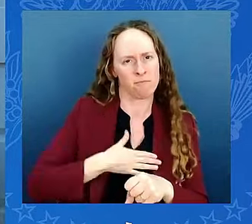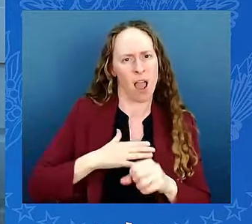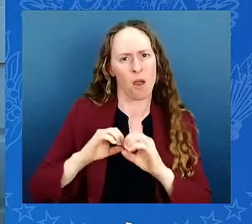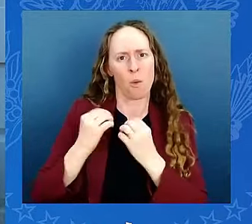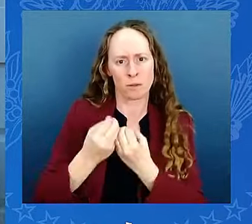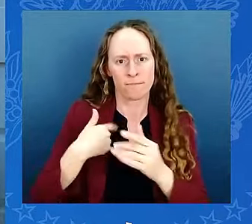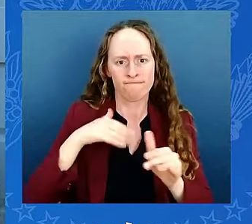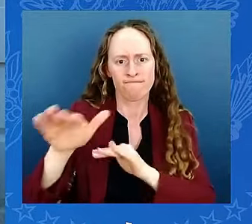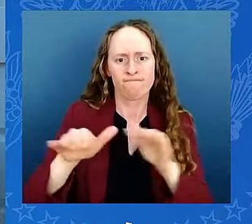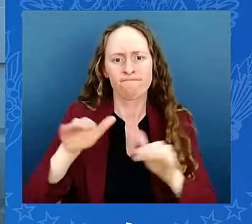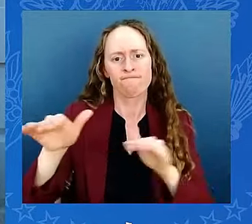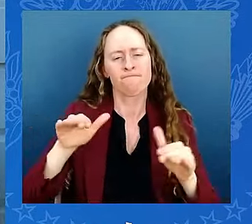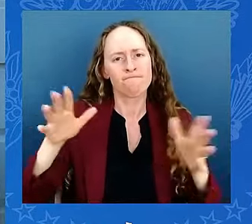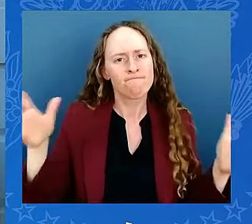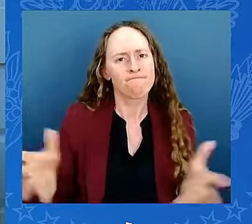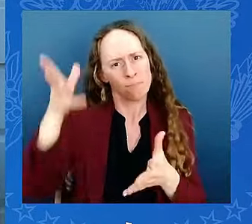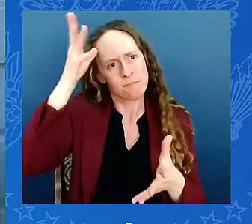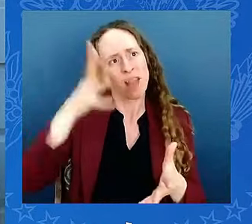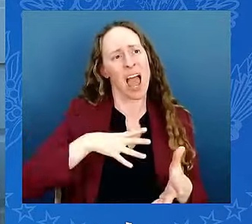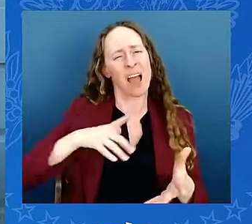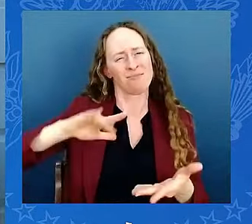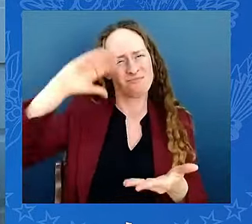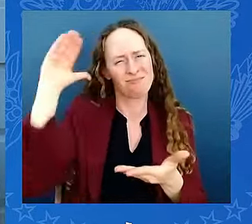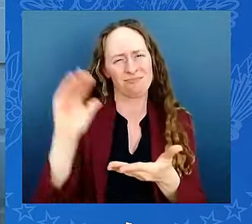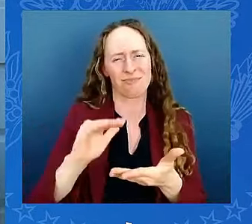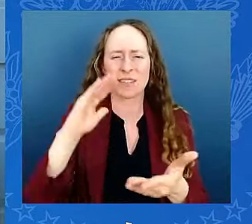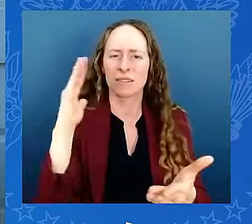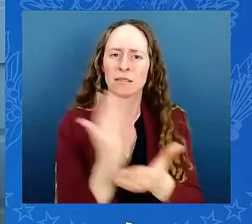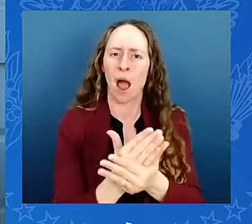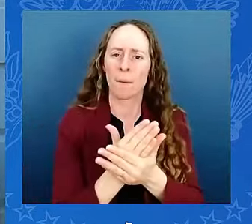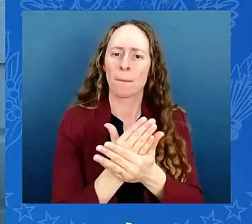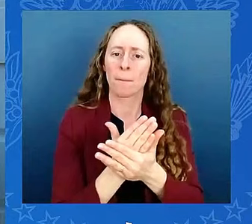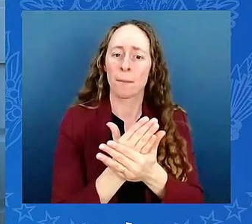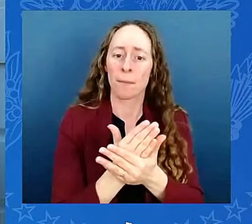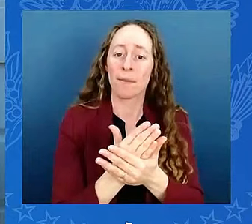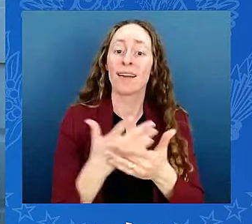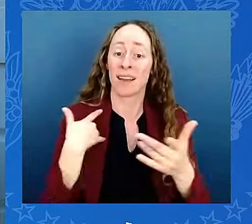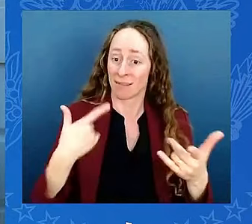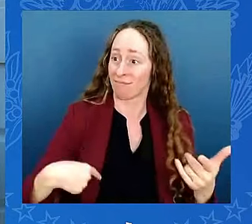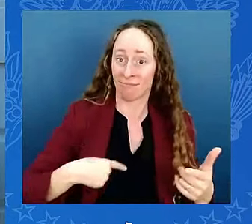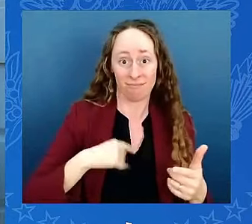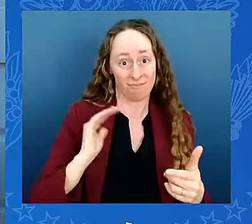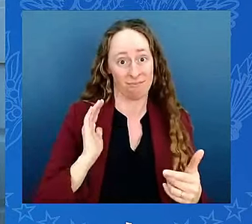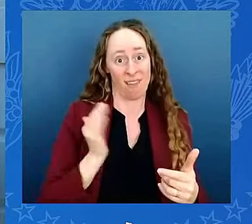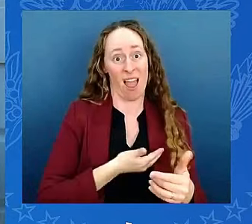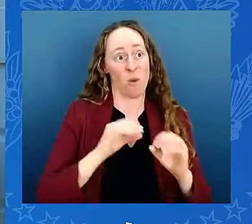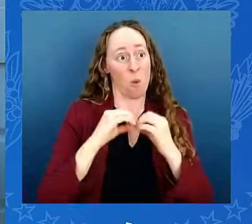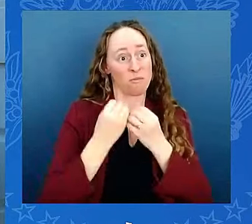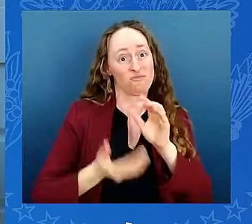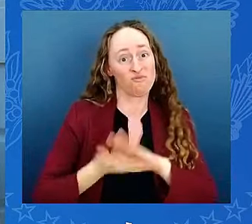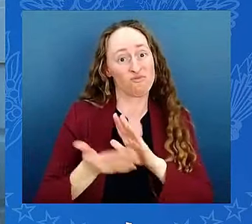organization is celebrating our 10th anniversary.